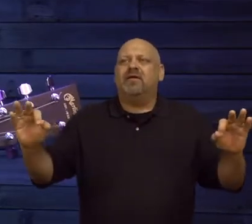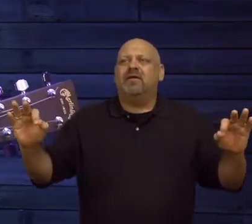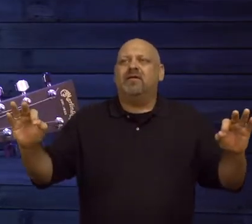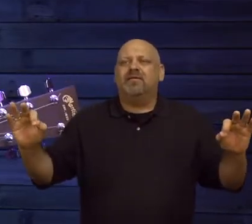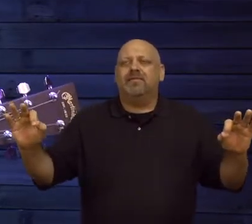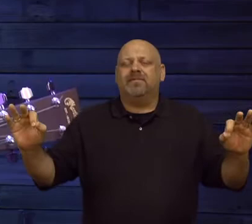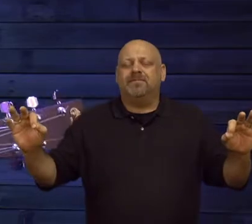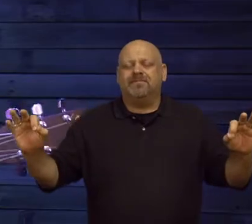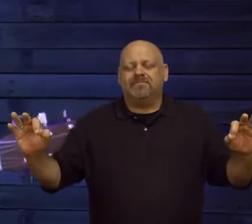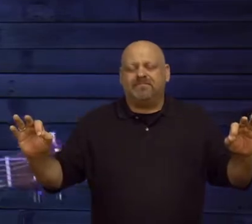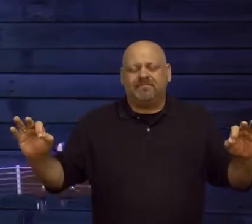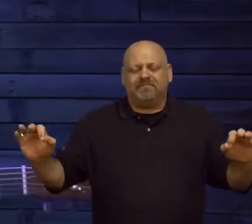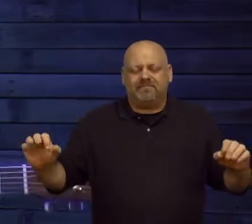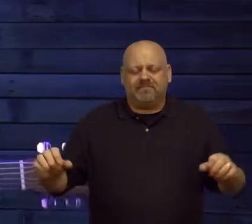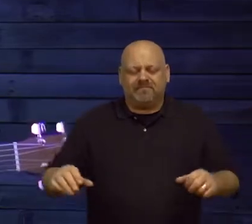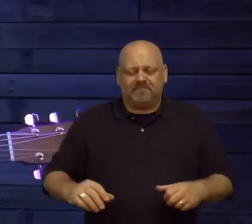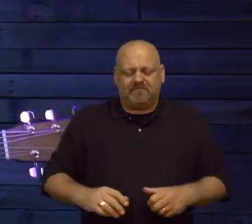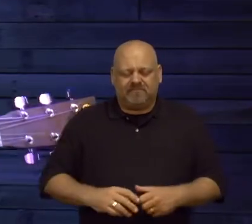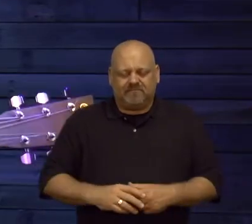freedom.